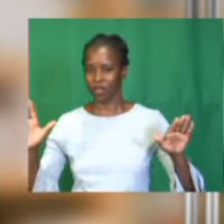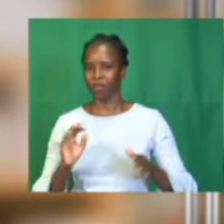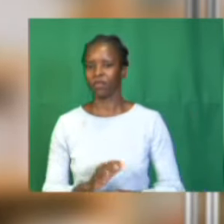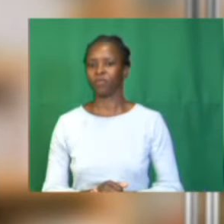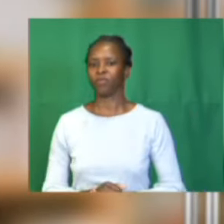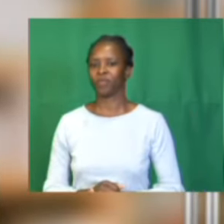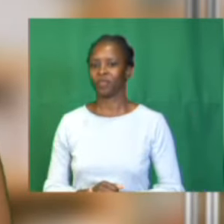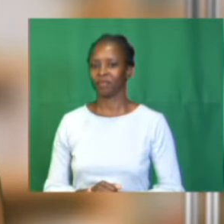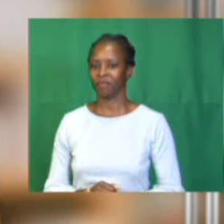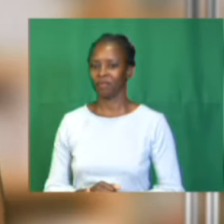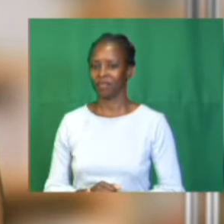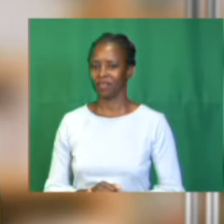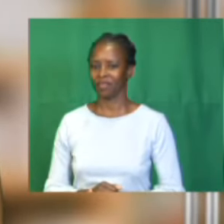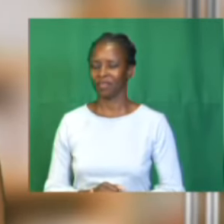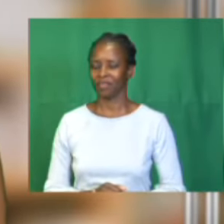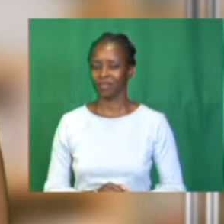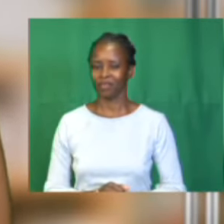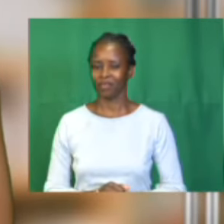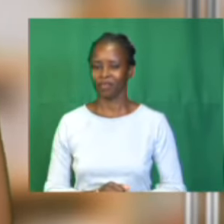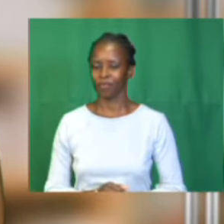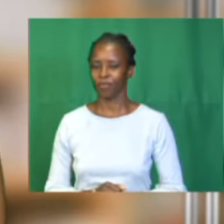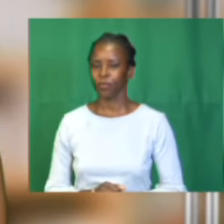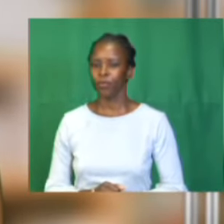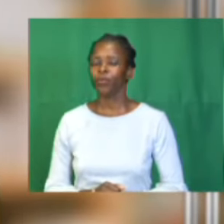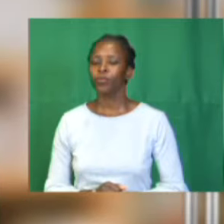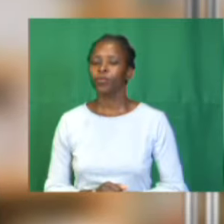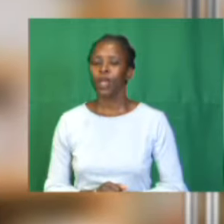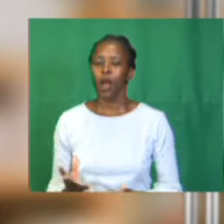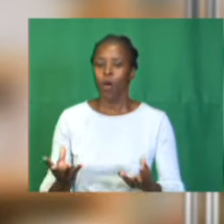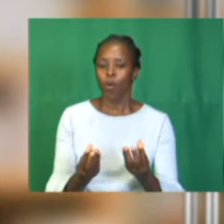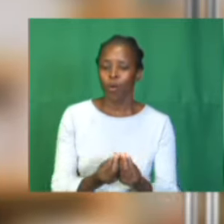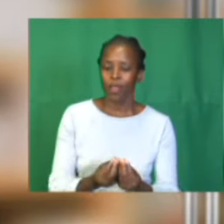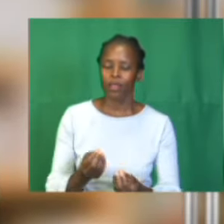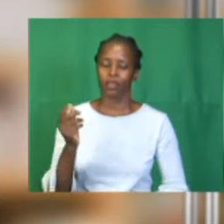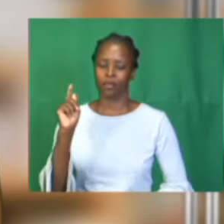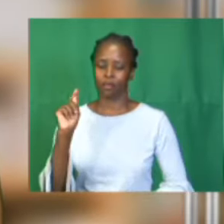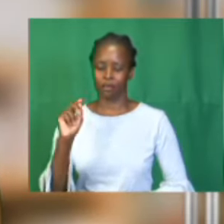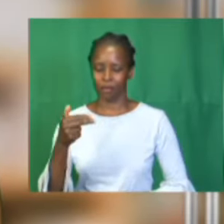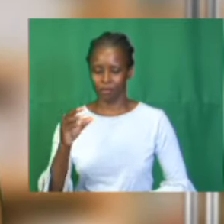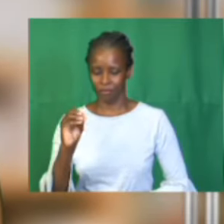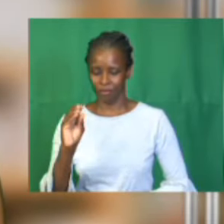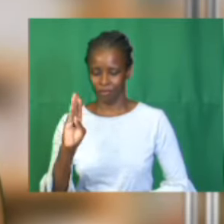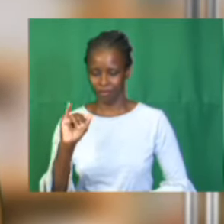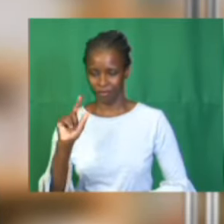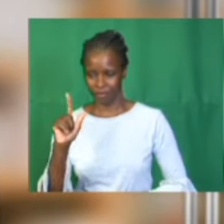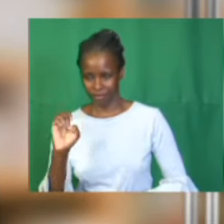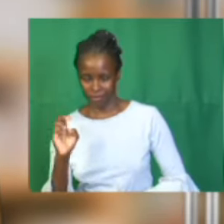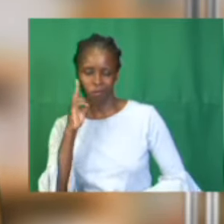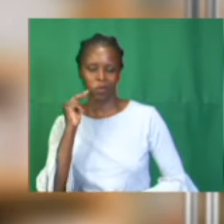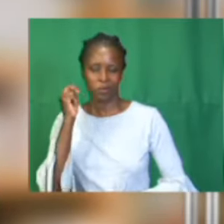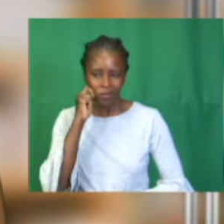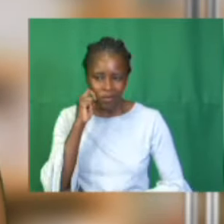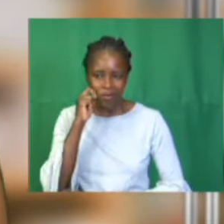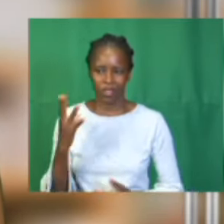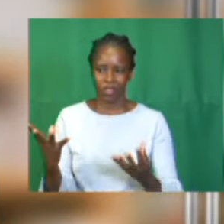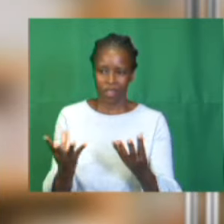professional. Lot of talent right there, hey? With her is Tobile Fagute and Nompumelele Hatebe, who are going to